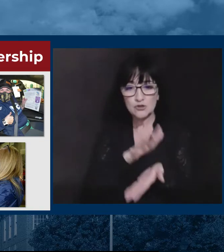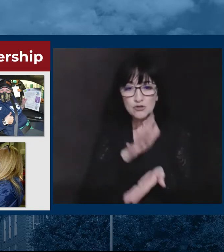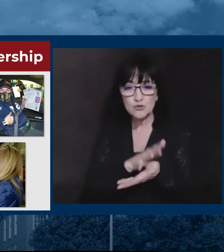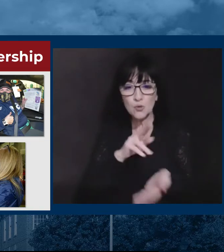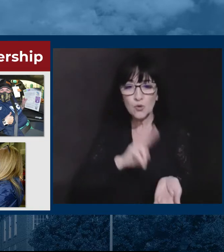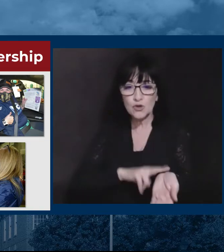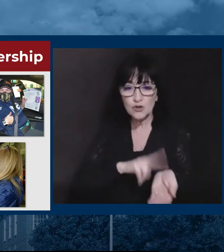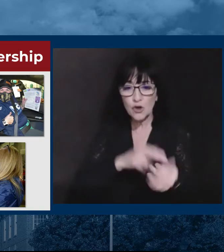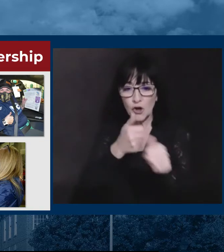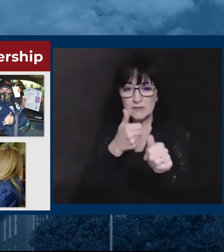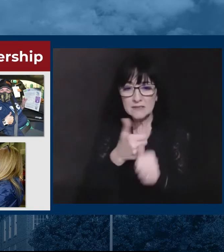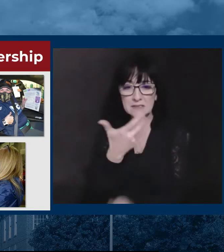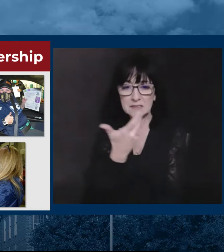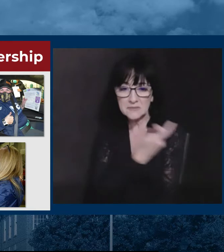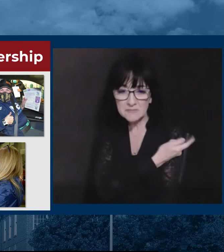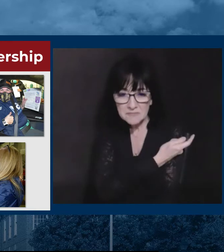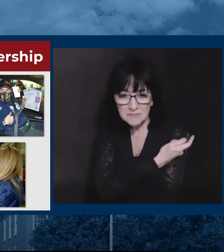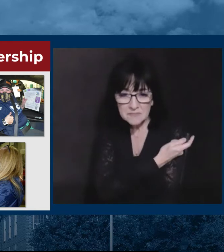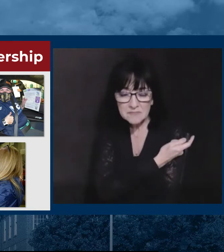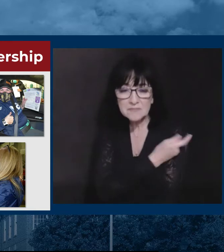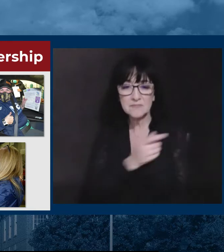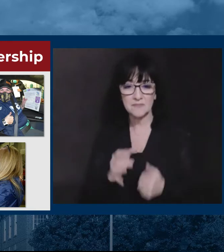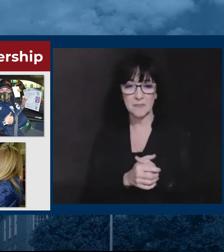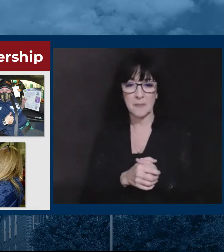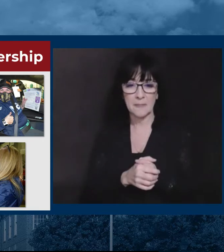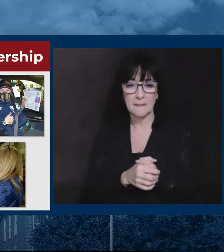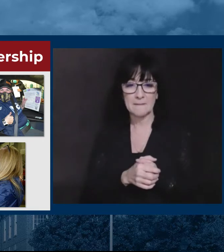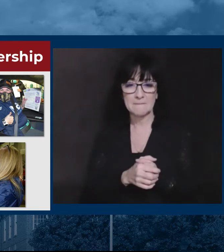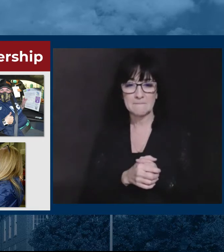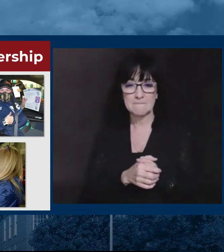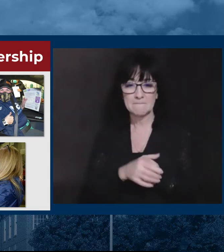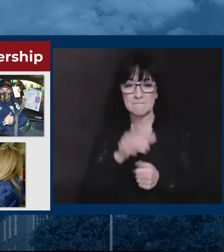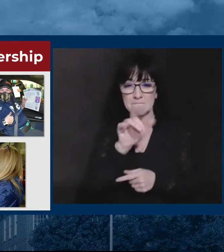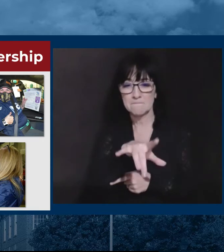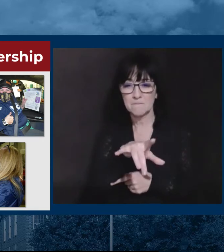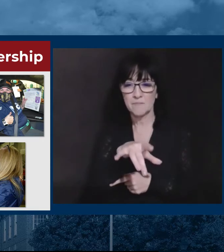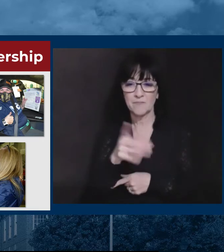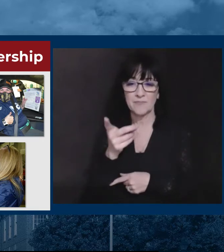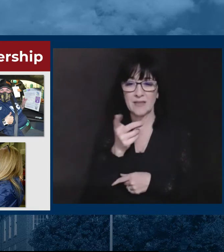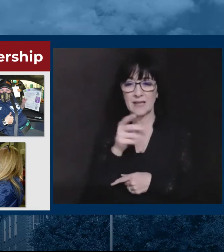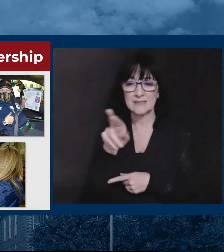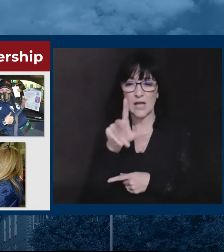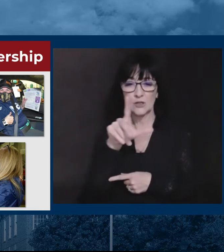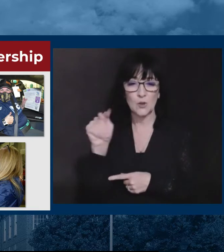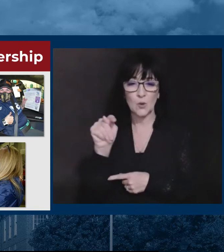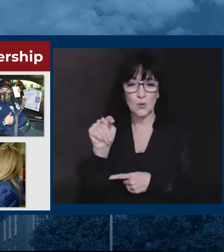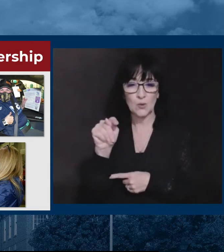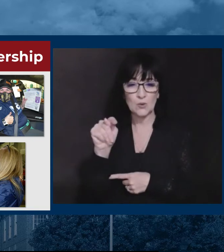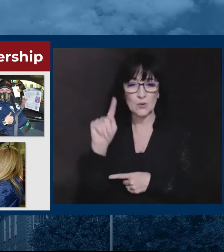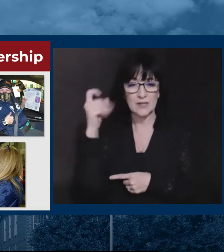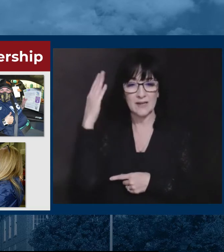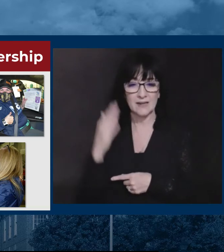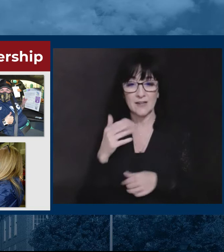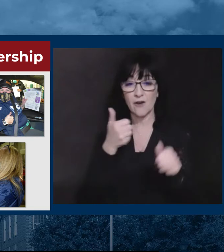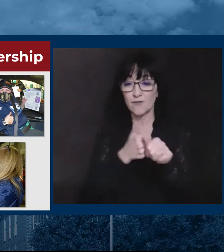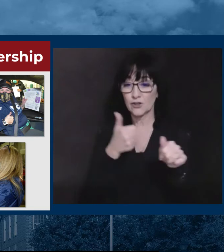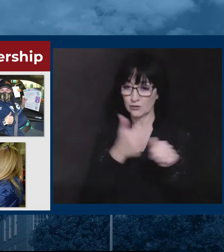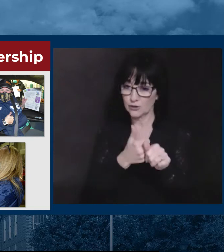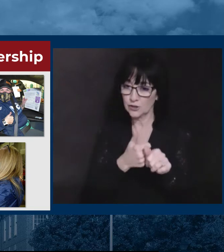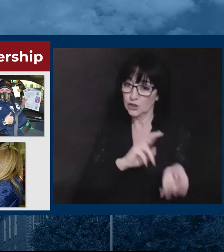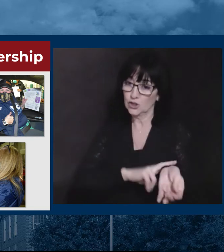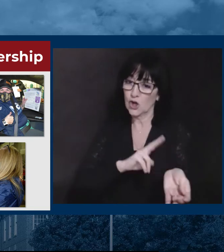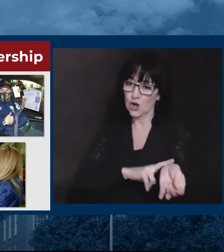vaccinated, and you can see our one and only Dr. Lieutenant Governor Bethany Hall Long, who is a nurse, and I